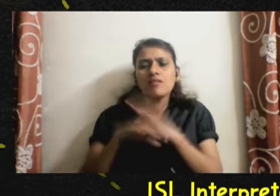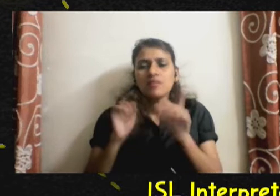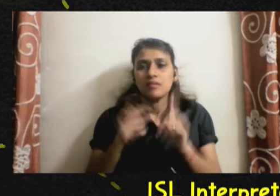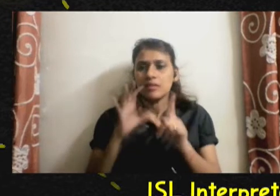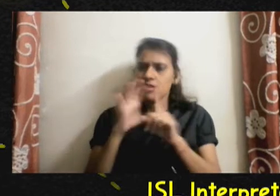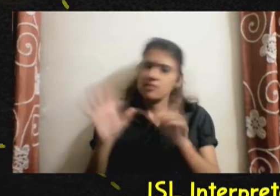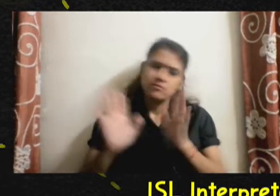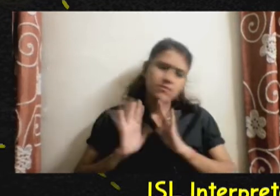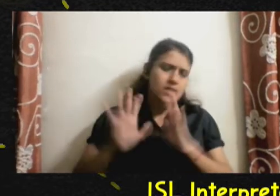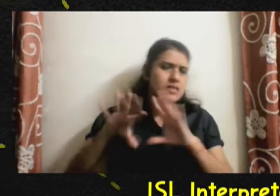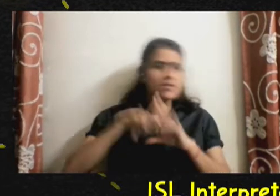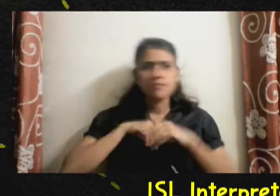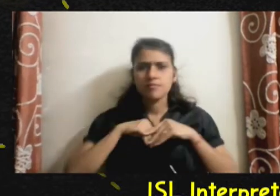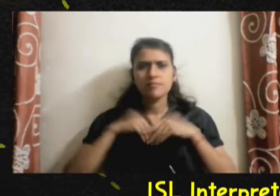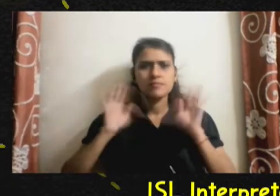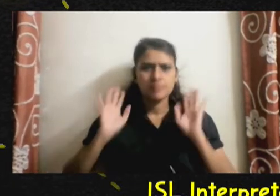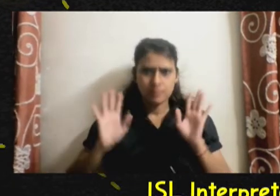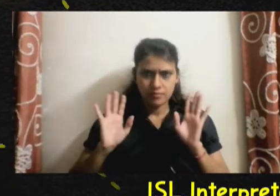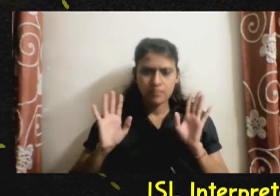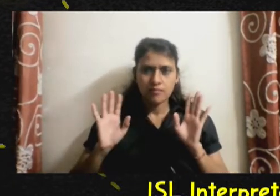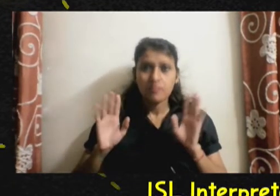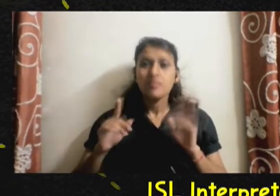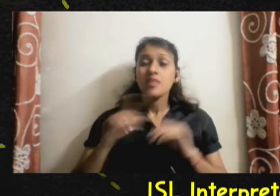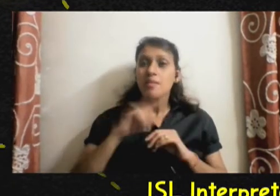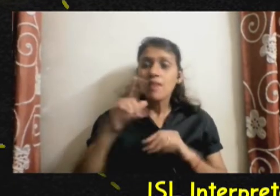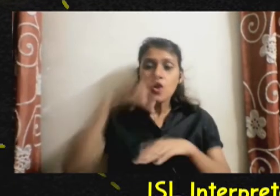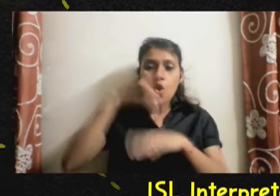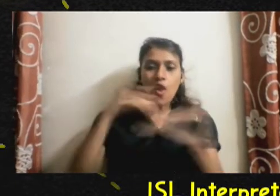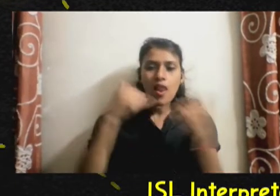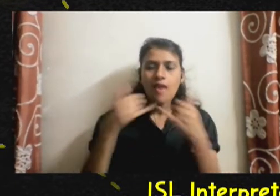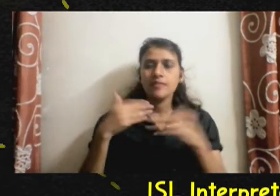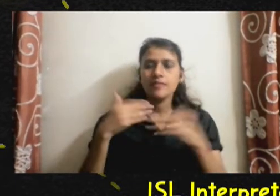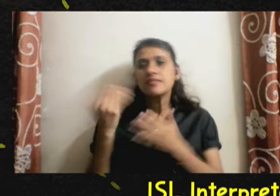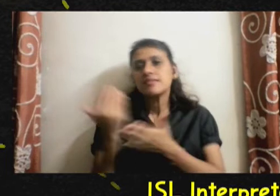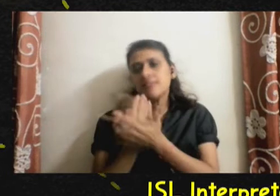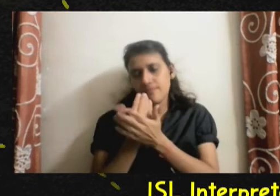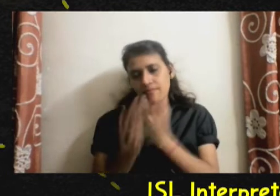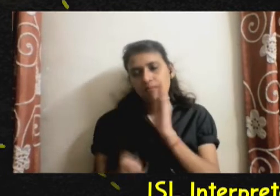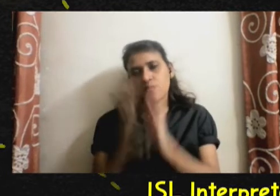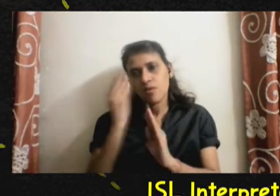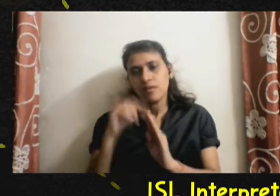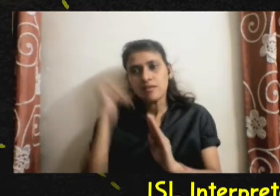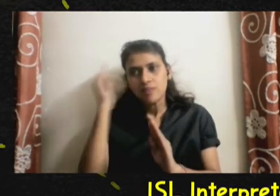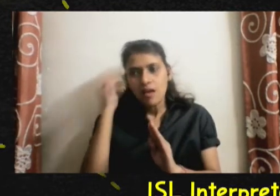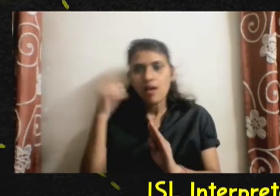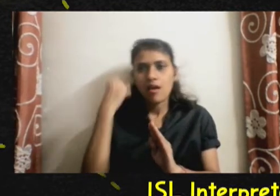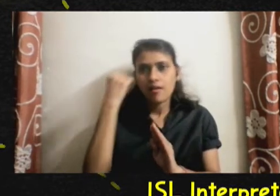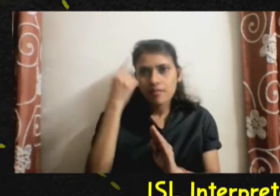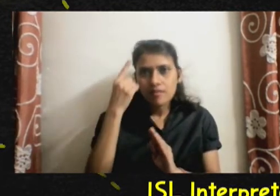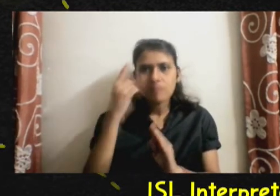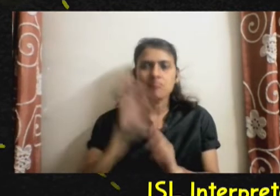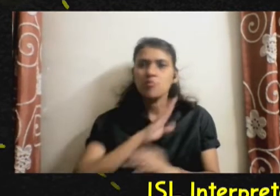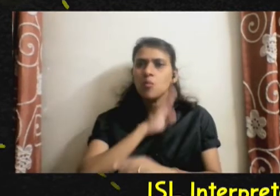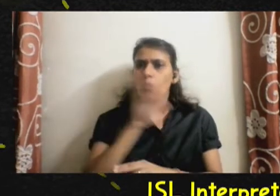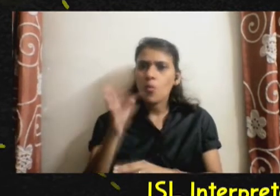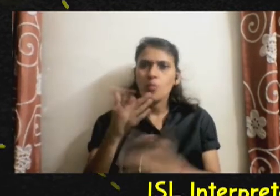right? So I think our work online therefore automatically kind of embraced some of that thinking and understanding. We never went in saying,